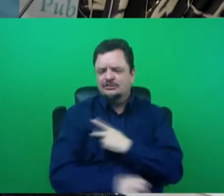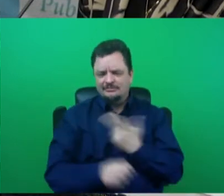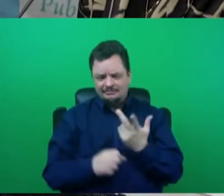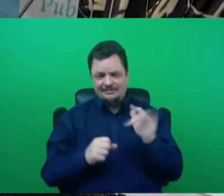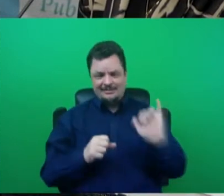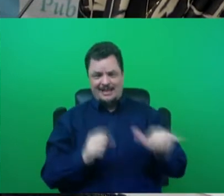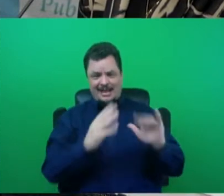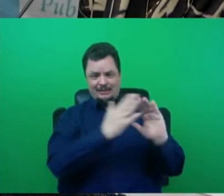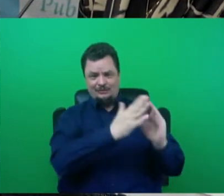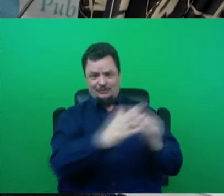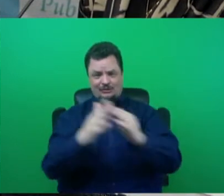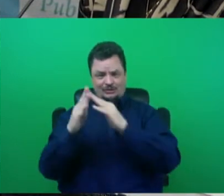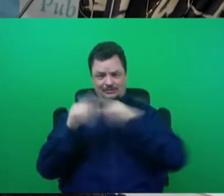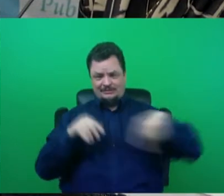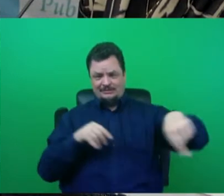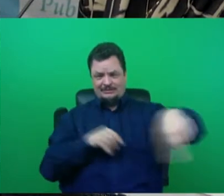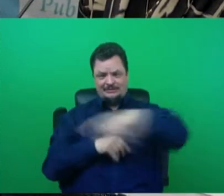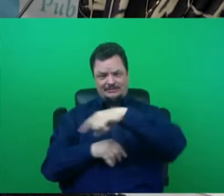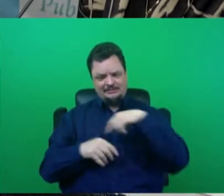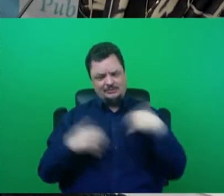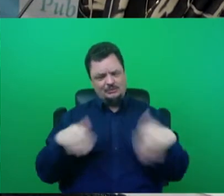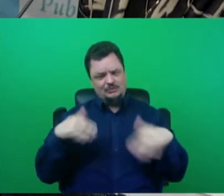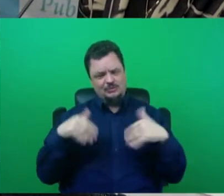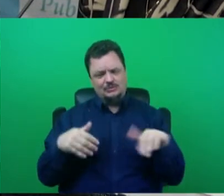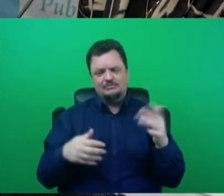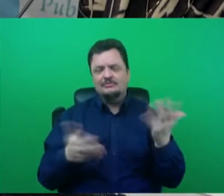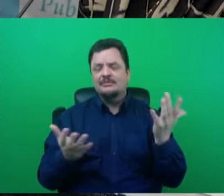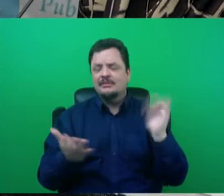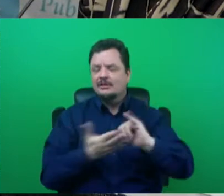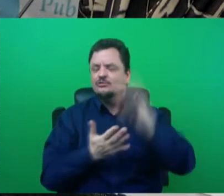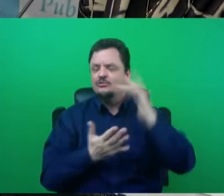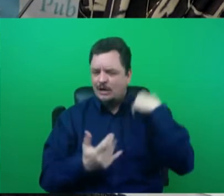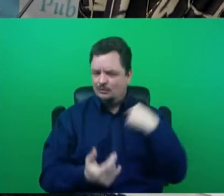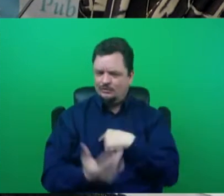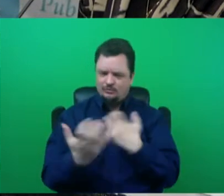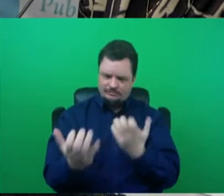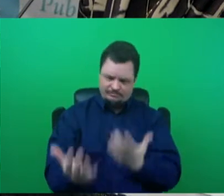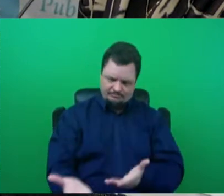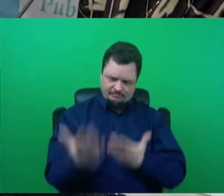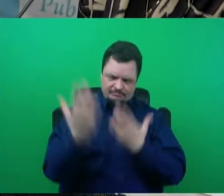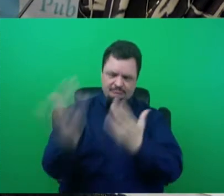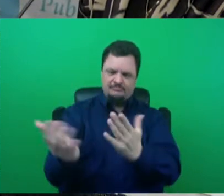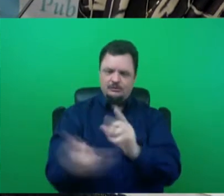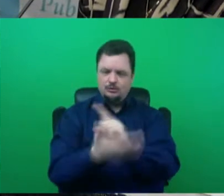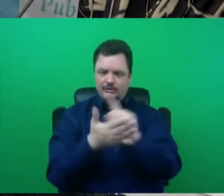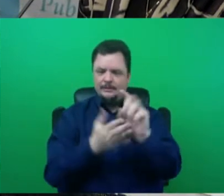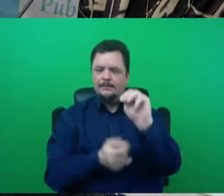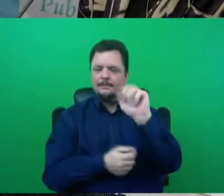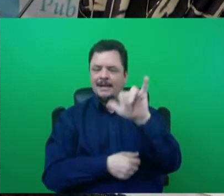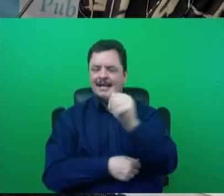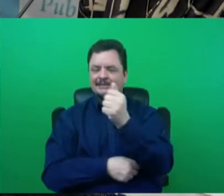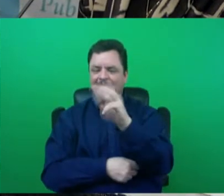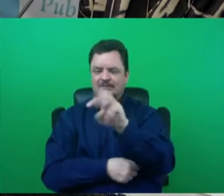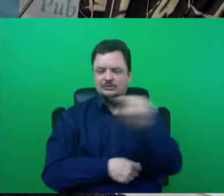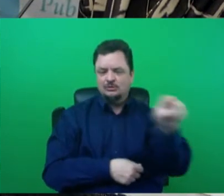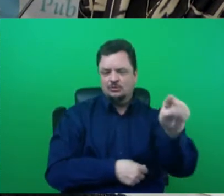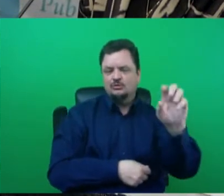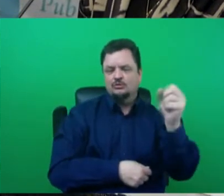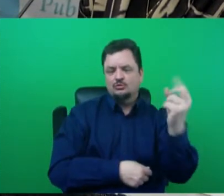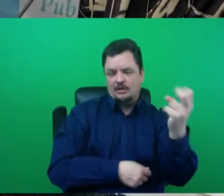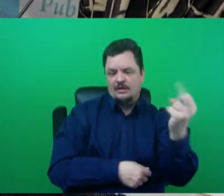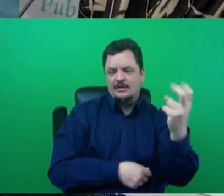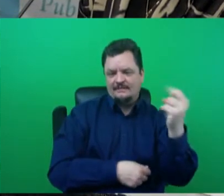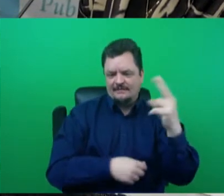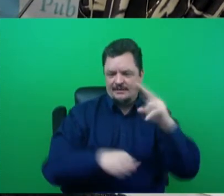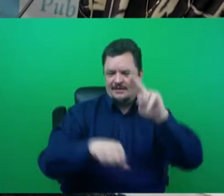the El Paso County Board of Health, the week of May 6th through May 12th is proclaimed National Nurses Week in